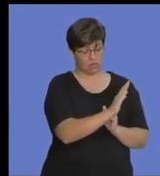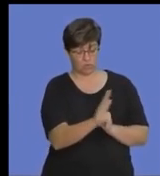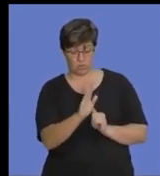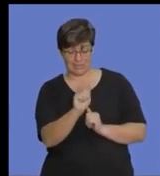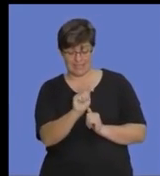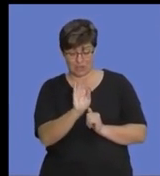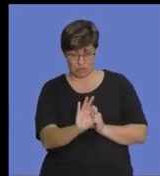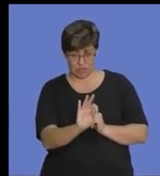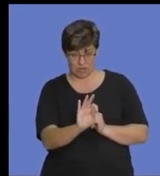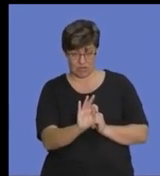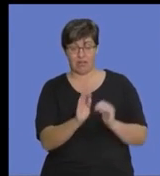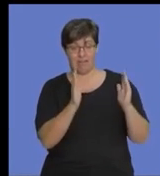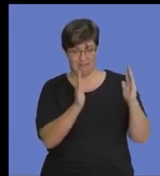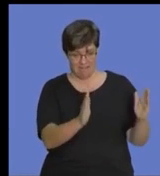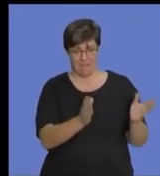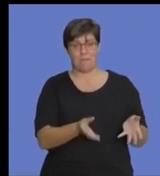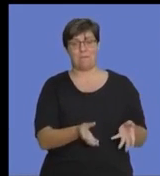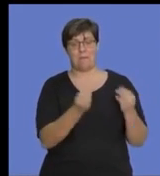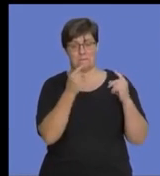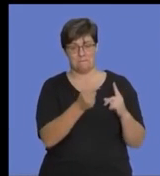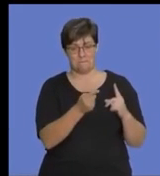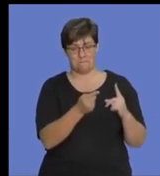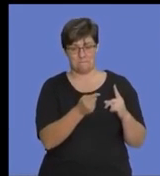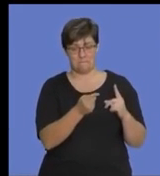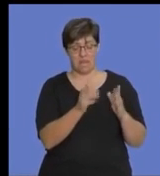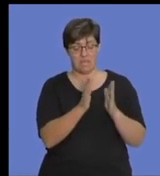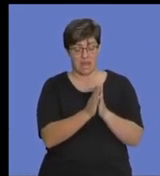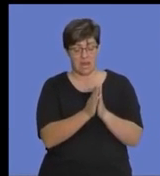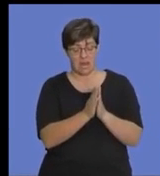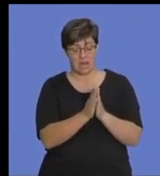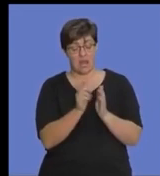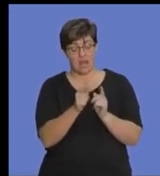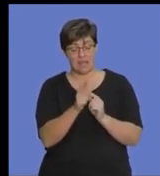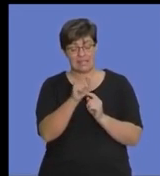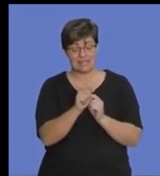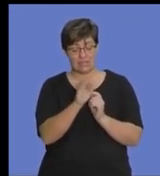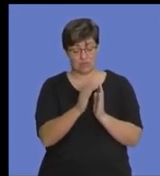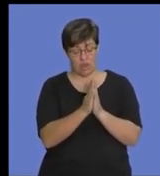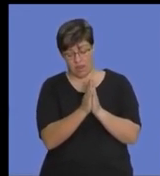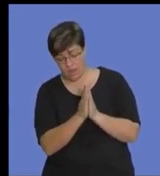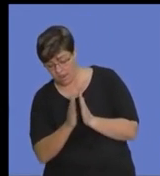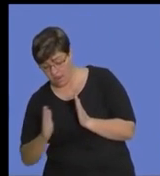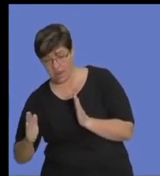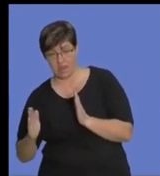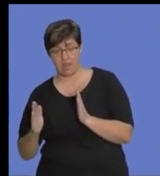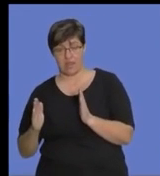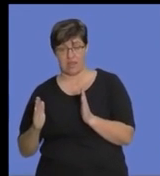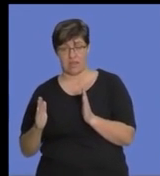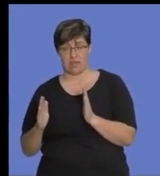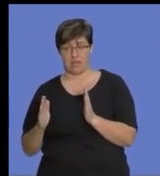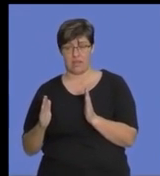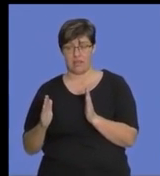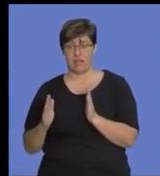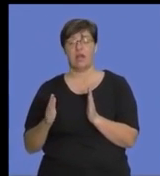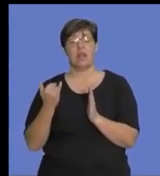to T3, that's what Sibusiso is getting. But thereafter, meaning for the remainder of the